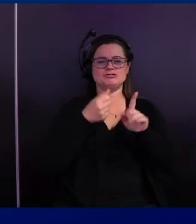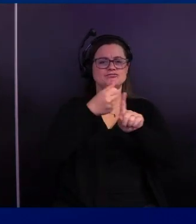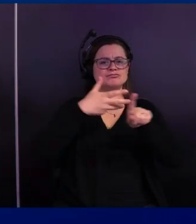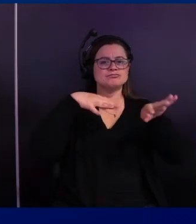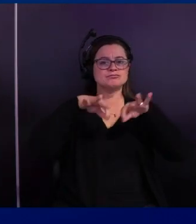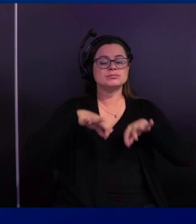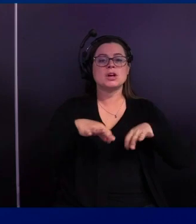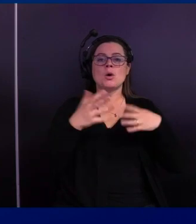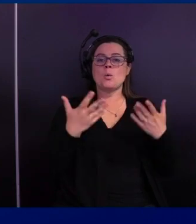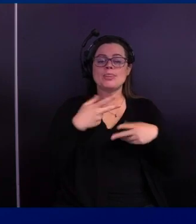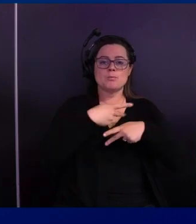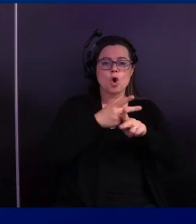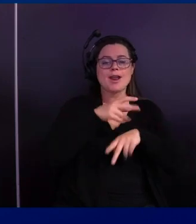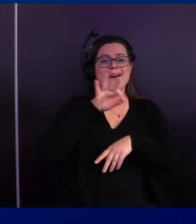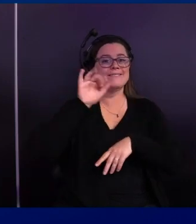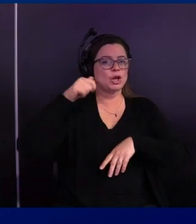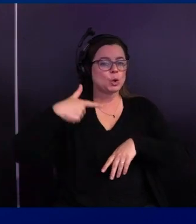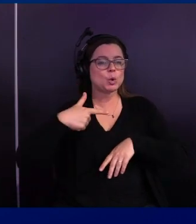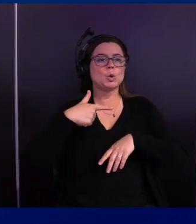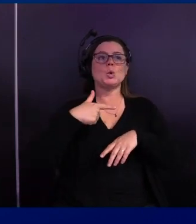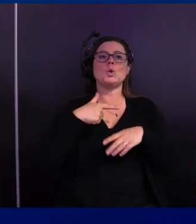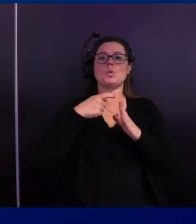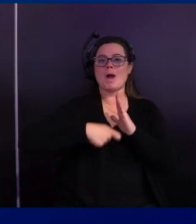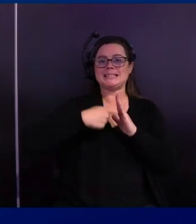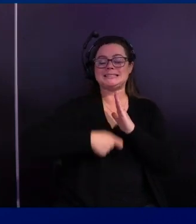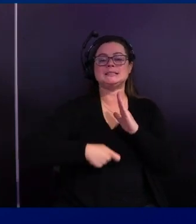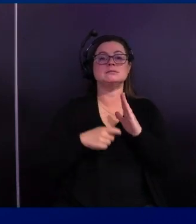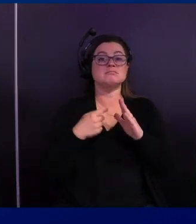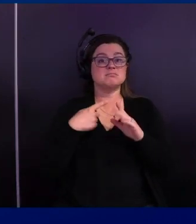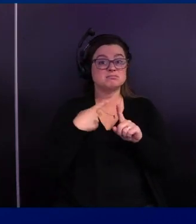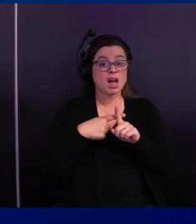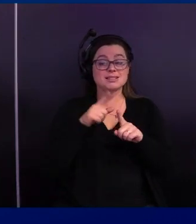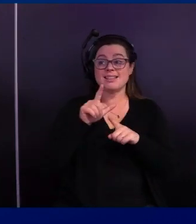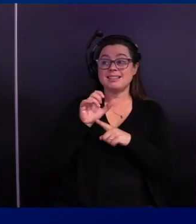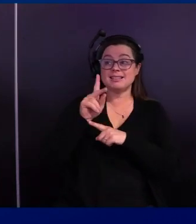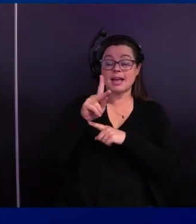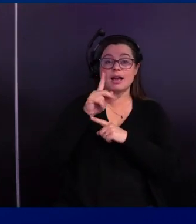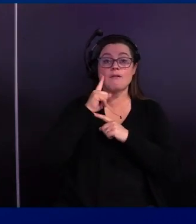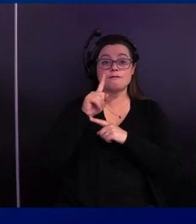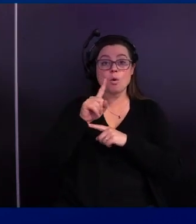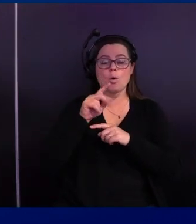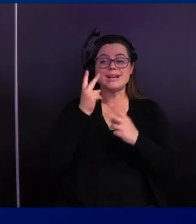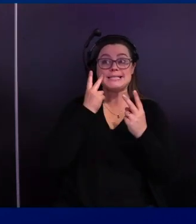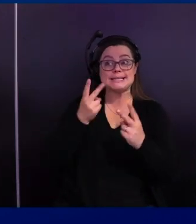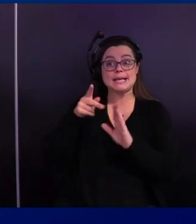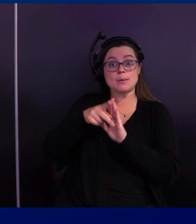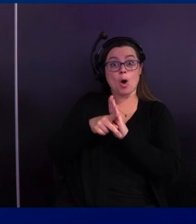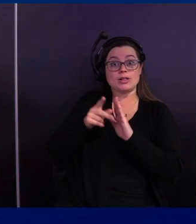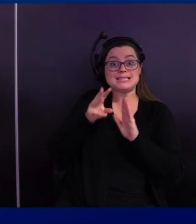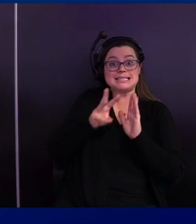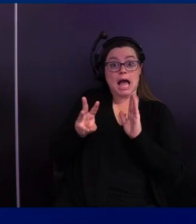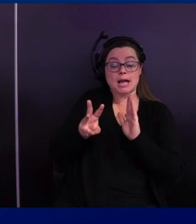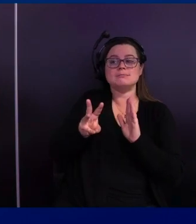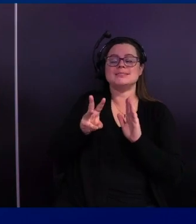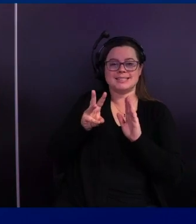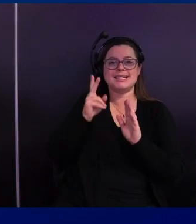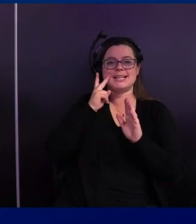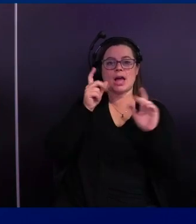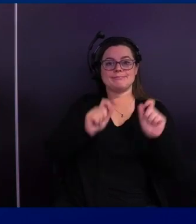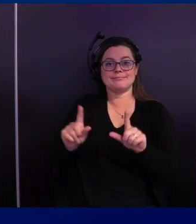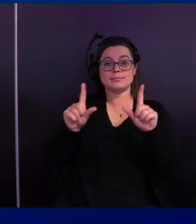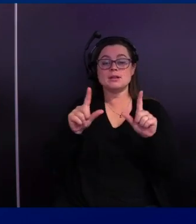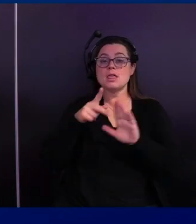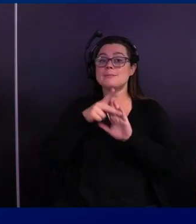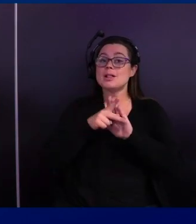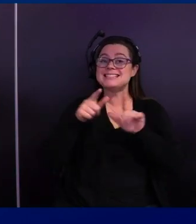pricing, FAQs. It'll also provide links to the CEDA policy site. The policy language that